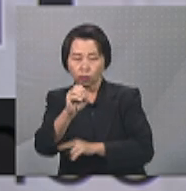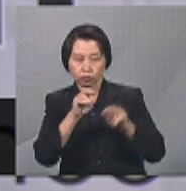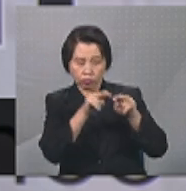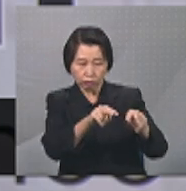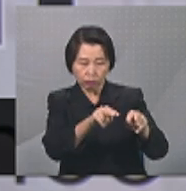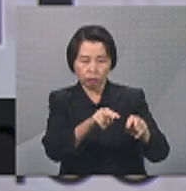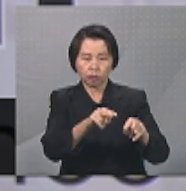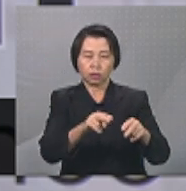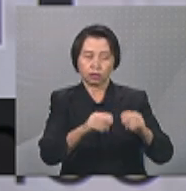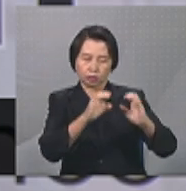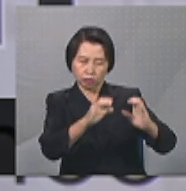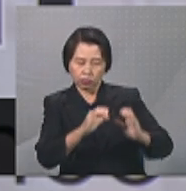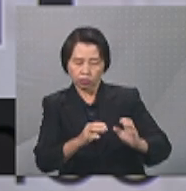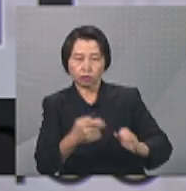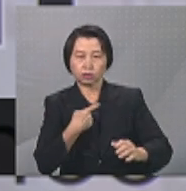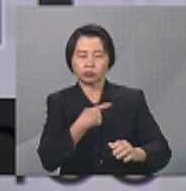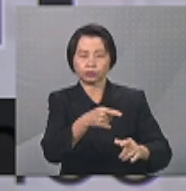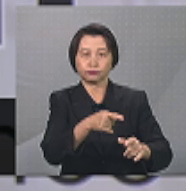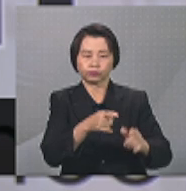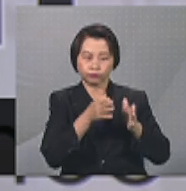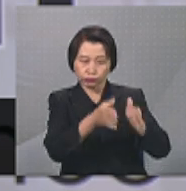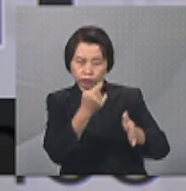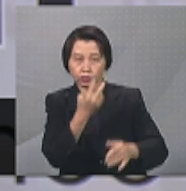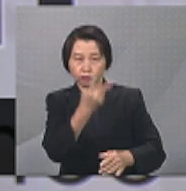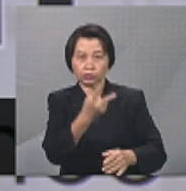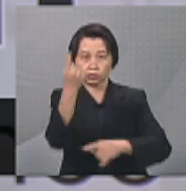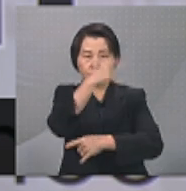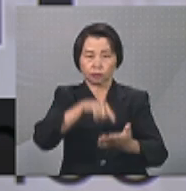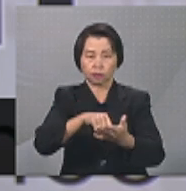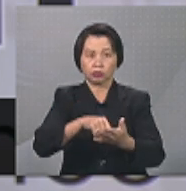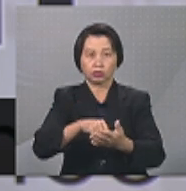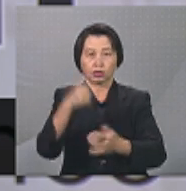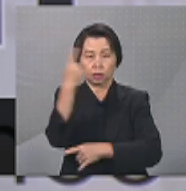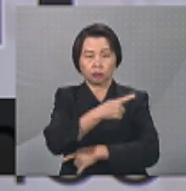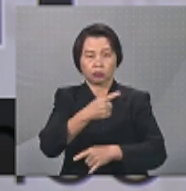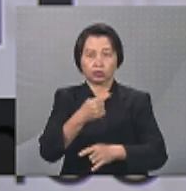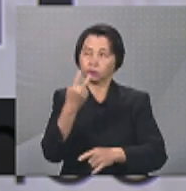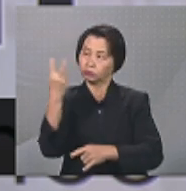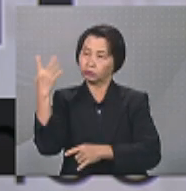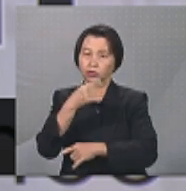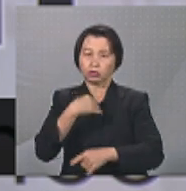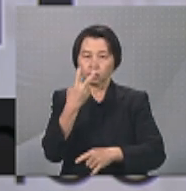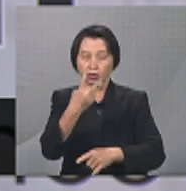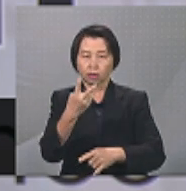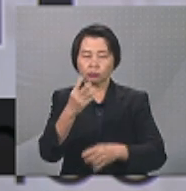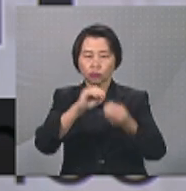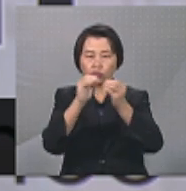into the trend that we are seeing today. Today, I think for the last couple of days, we have seen double digit. That's